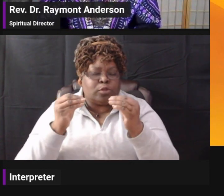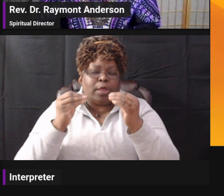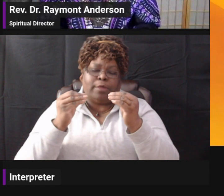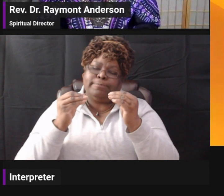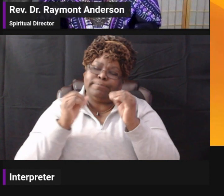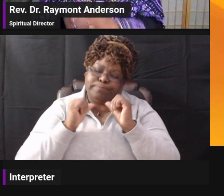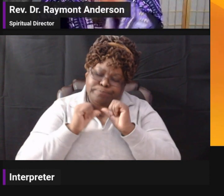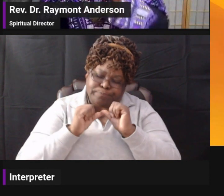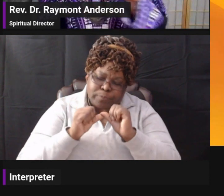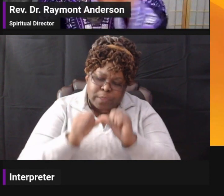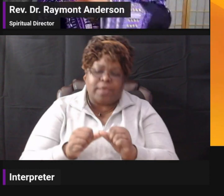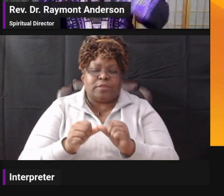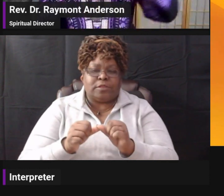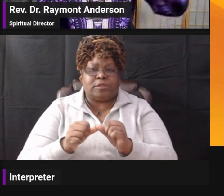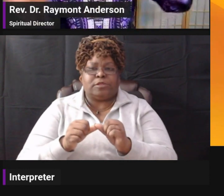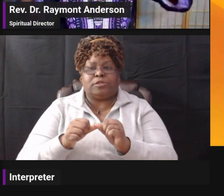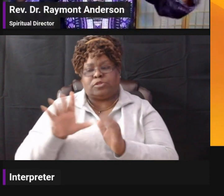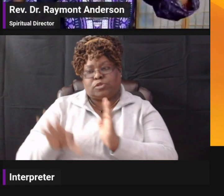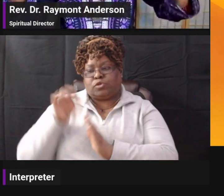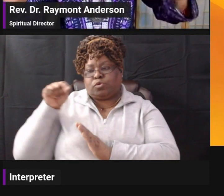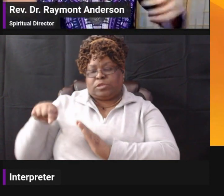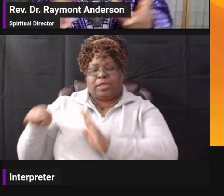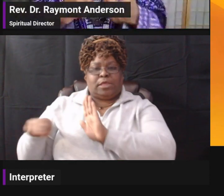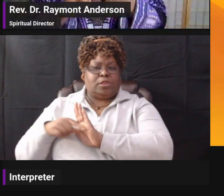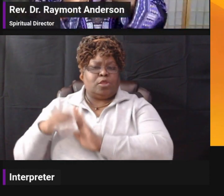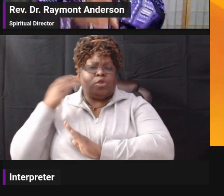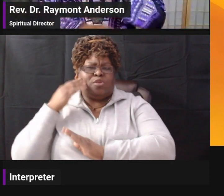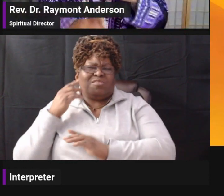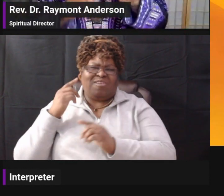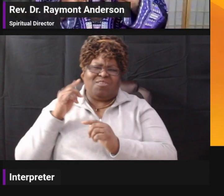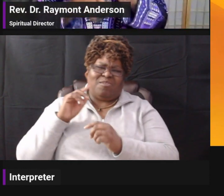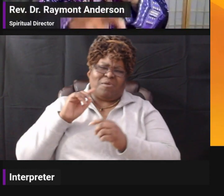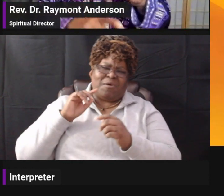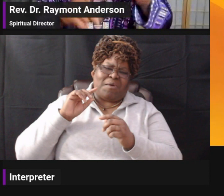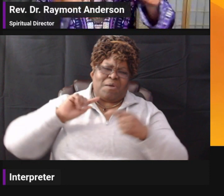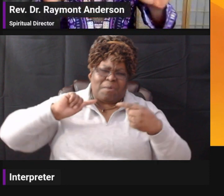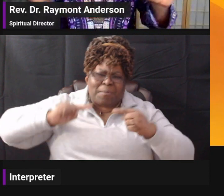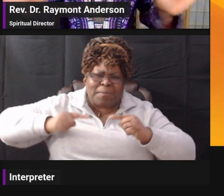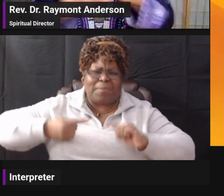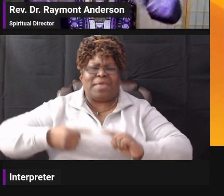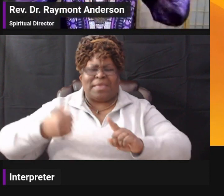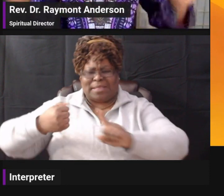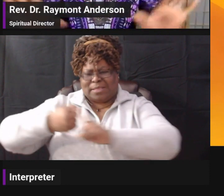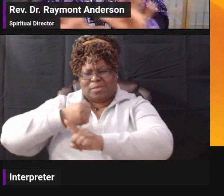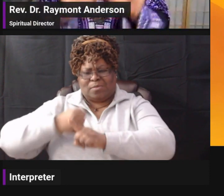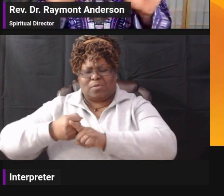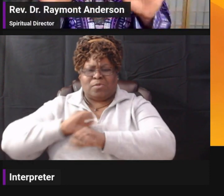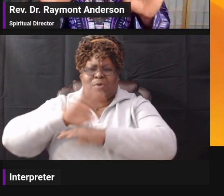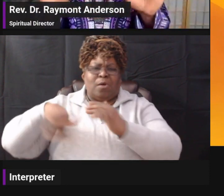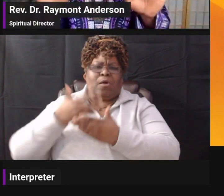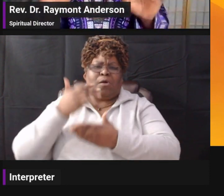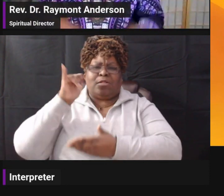so. For a variety of... There's a whole bunch of things that go into that. I mean, trauma and abuses, all